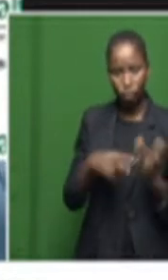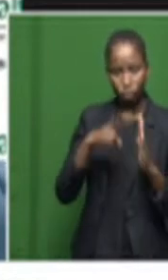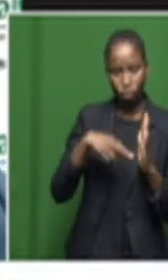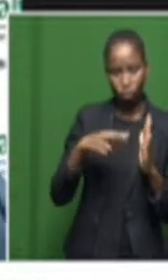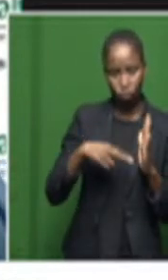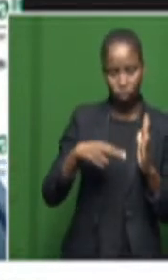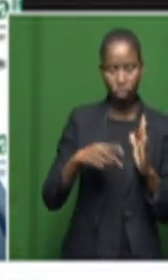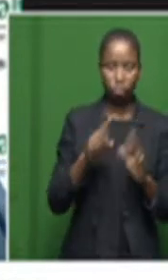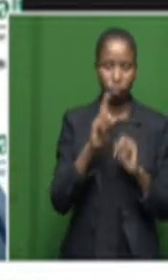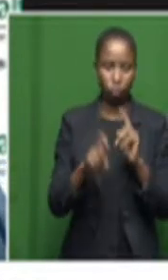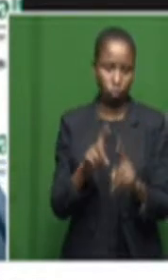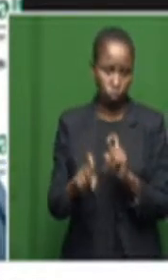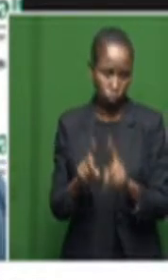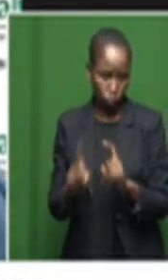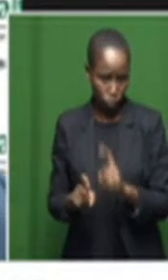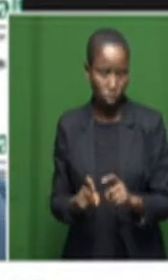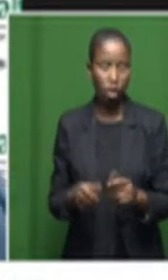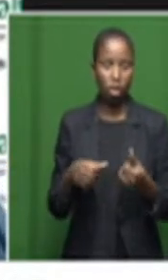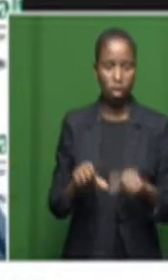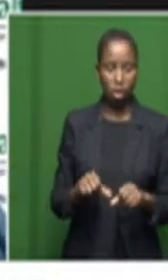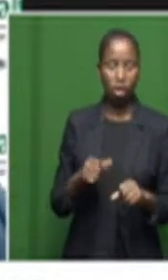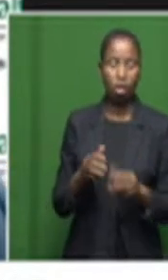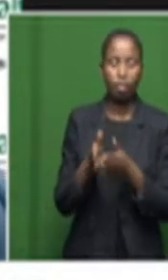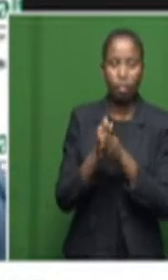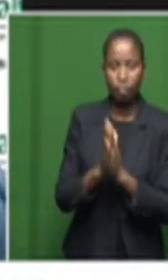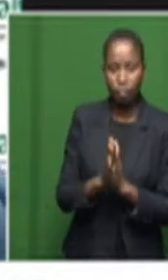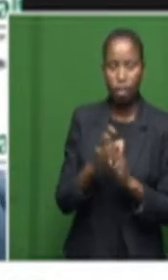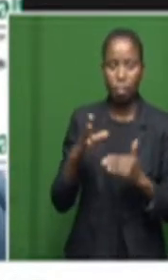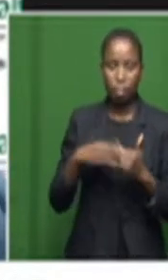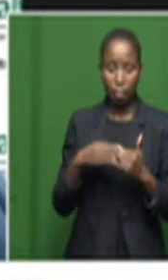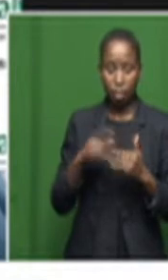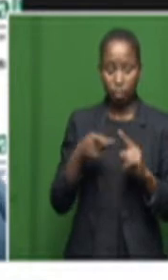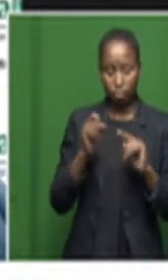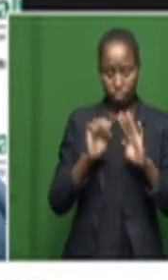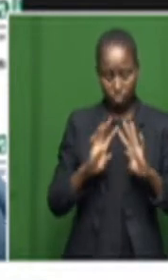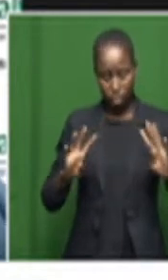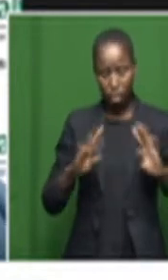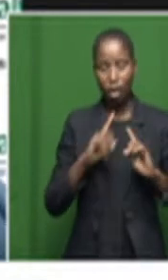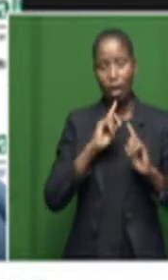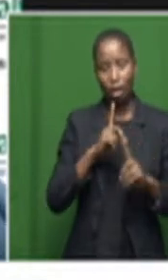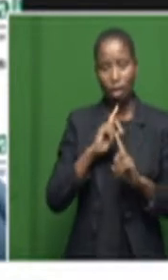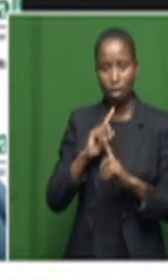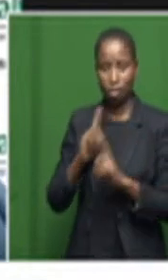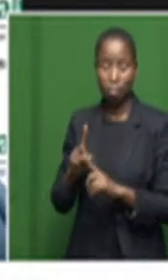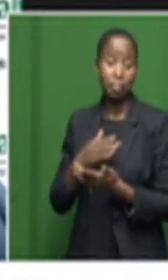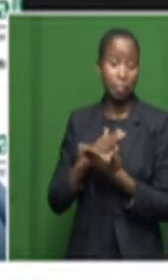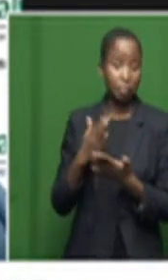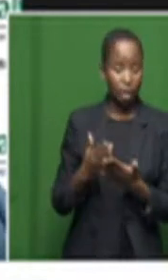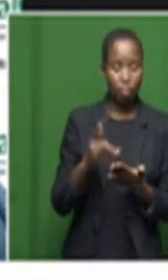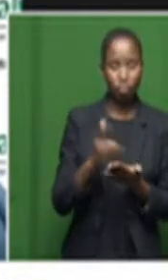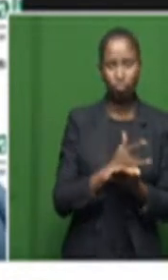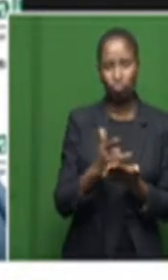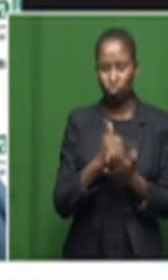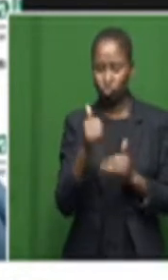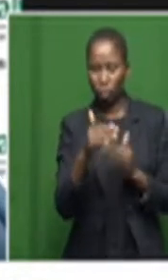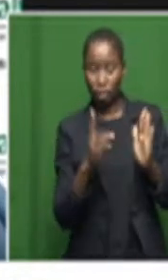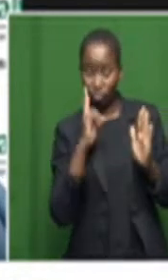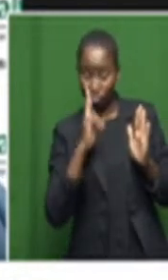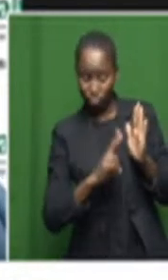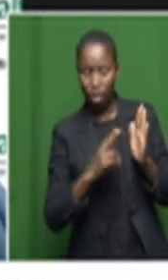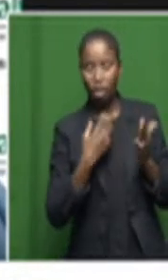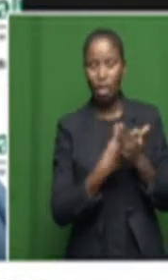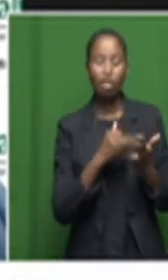batch of questions, and I'm going to request all the members of the panel, some of the questions that they see on the chart, they can just respond instead